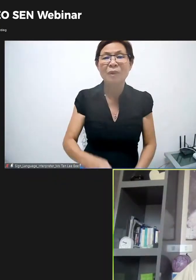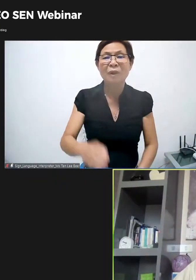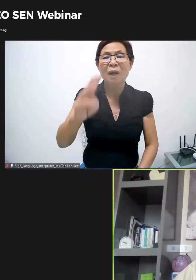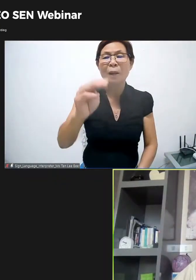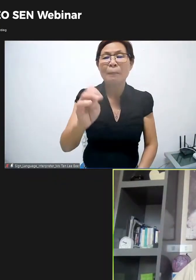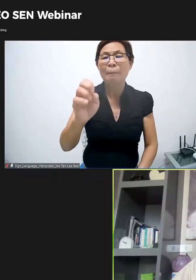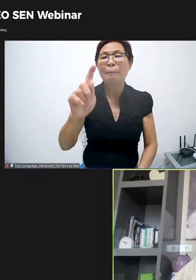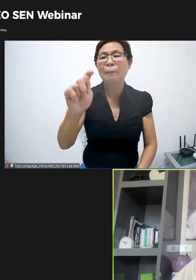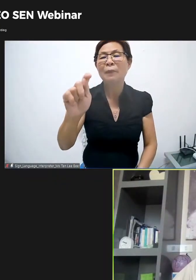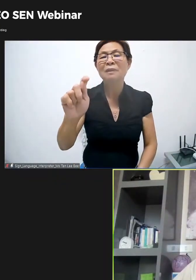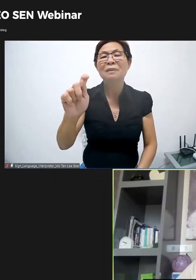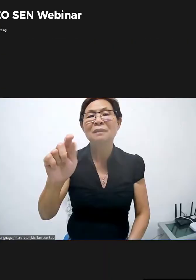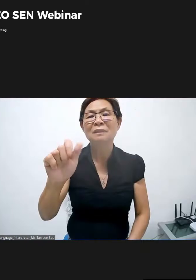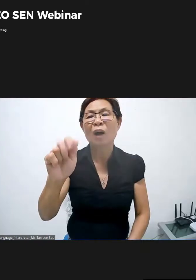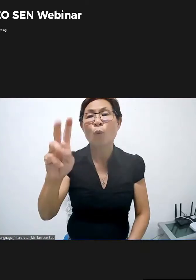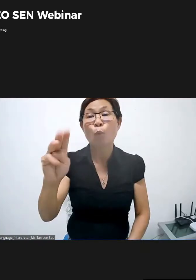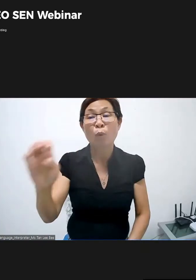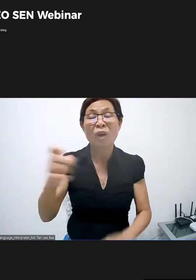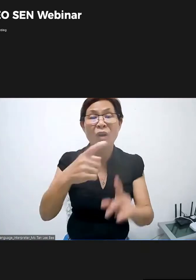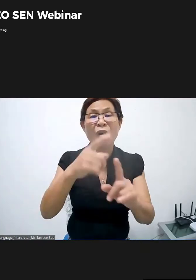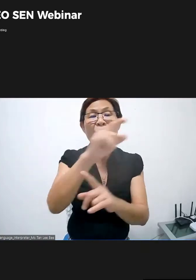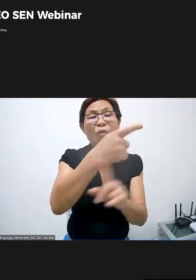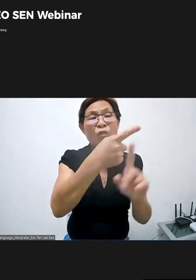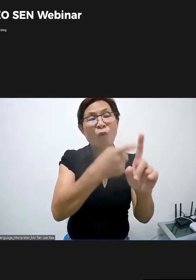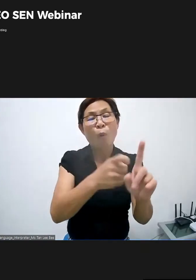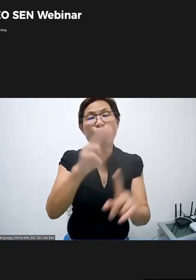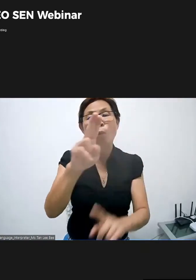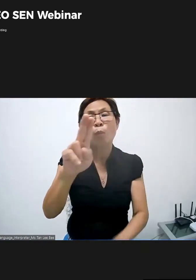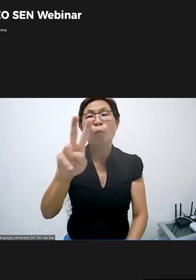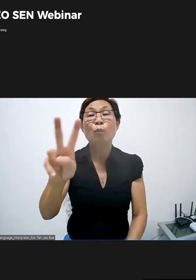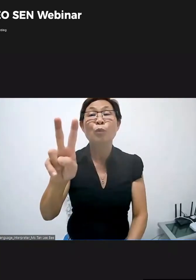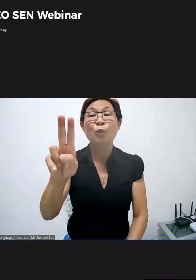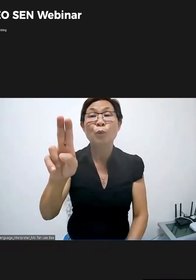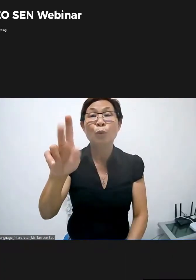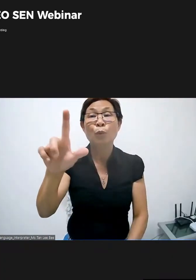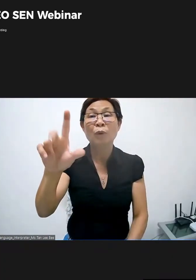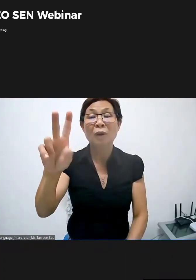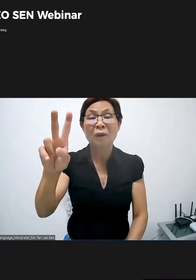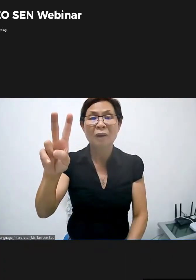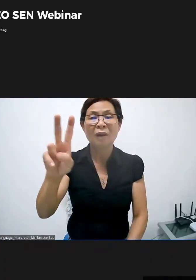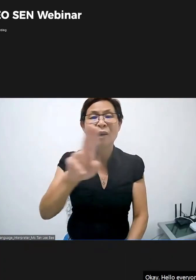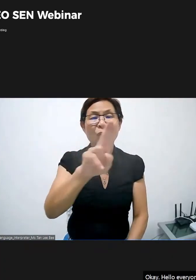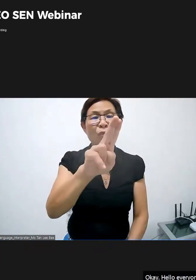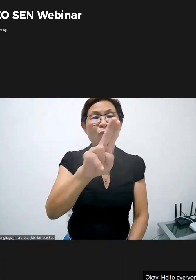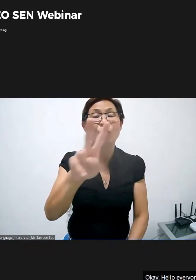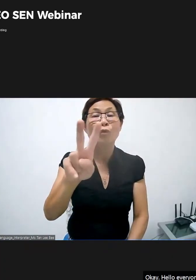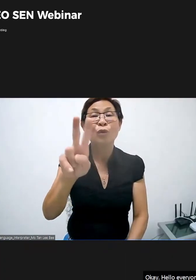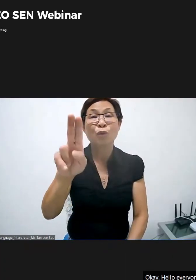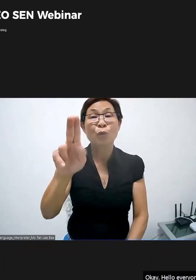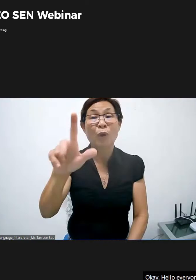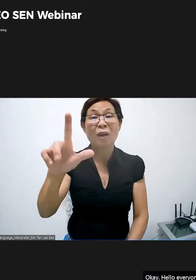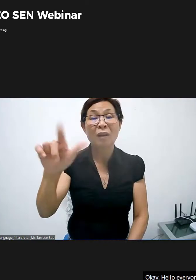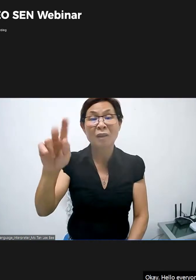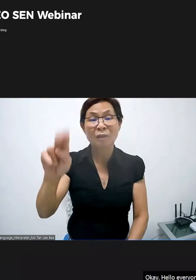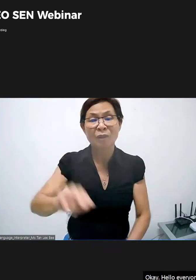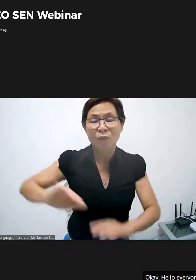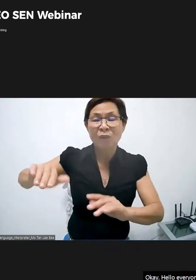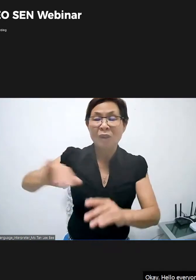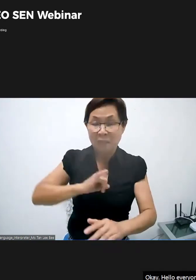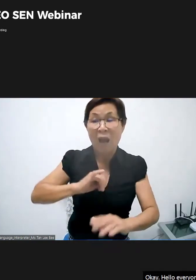of Balkan Coalition. Firstly, I would like to open the video to give the brief introduction about